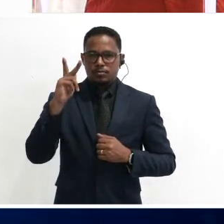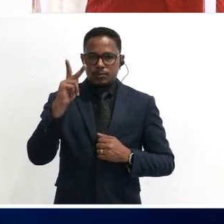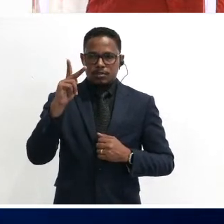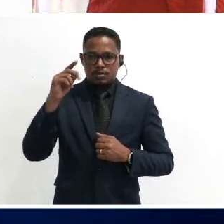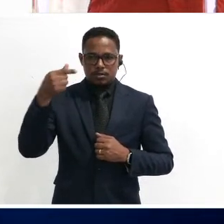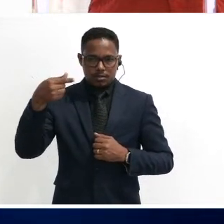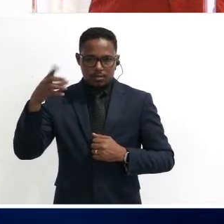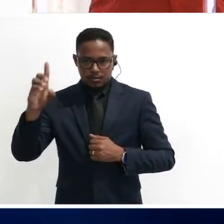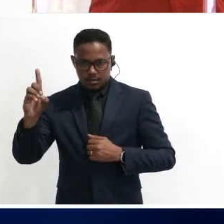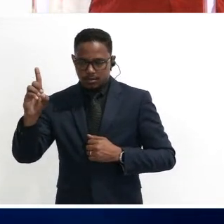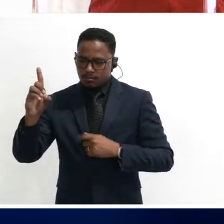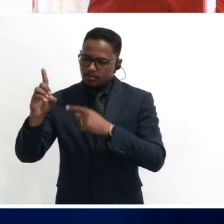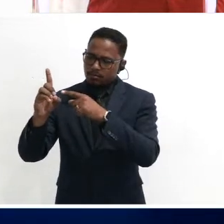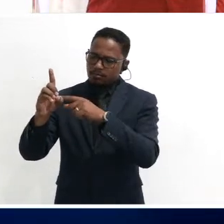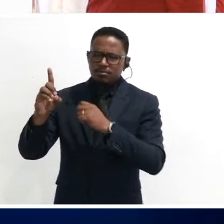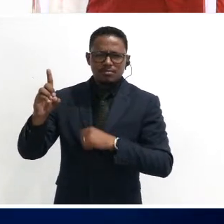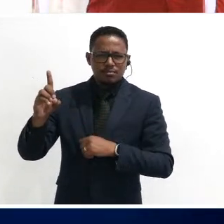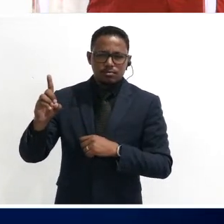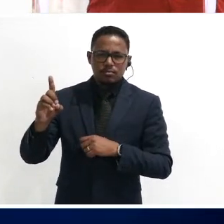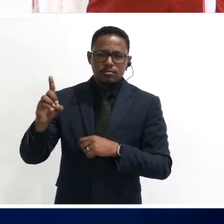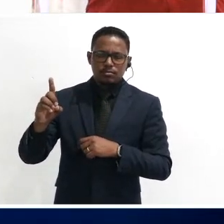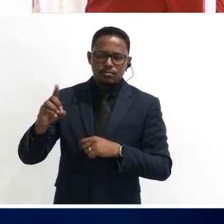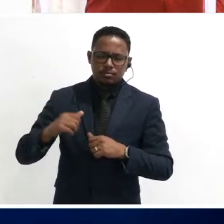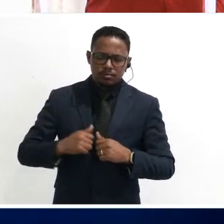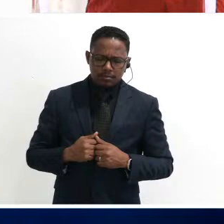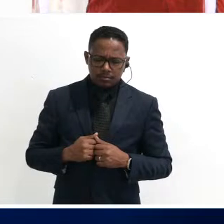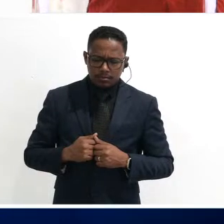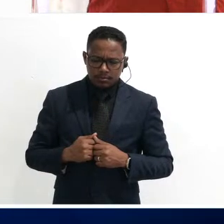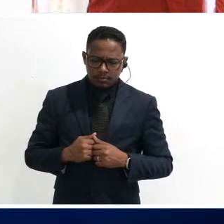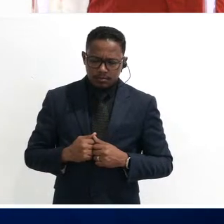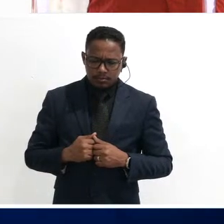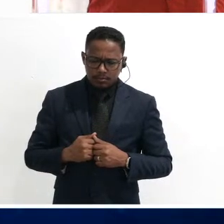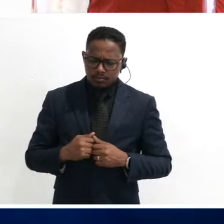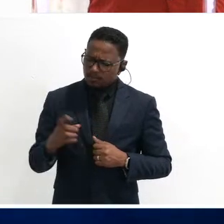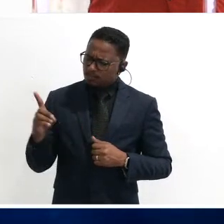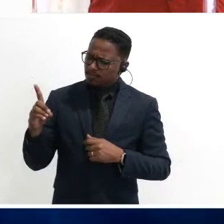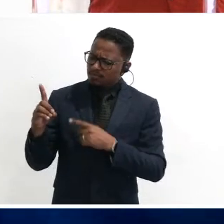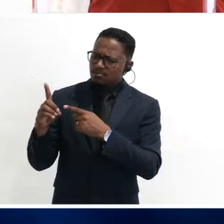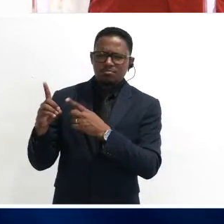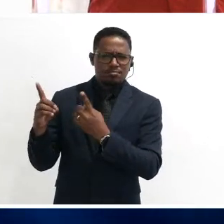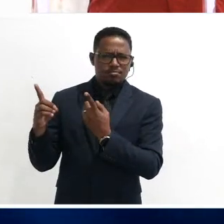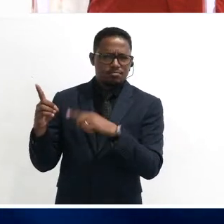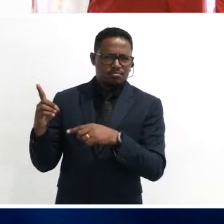The problem with doing that probe test is it's not like I said, not a fully